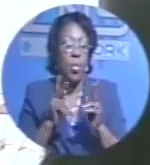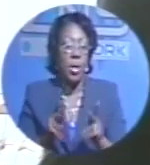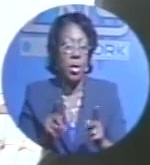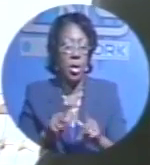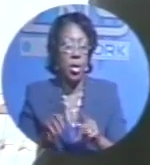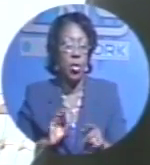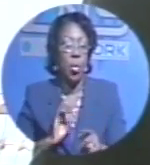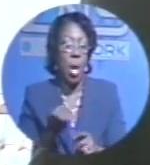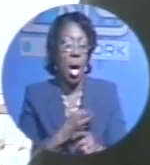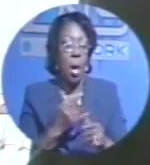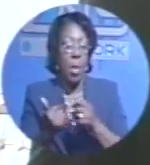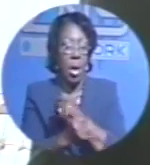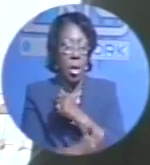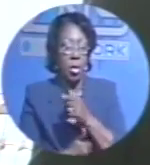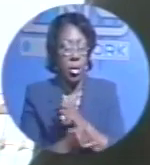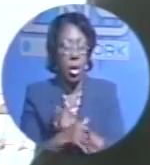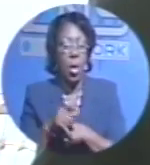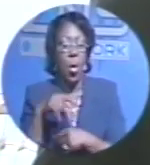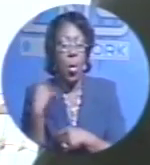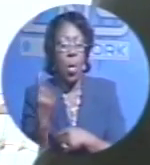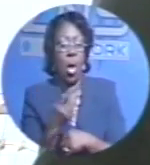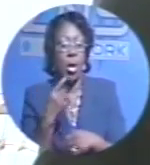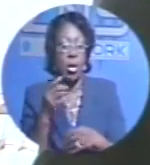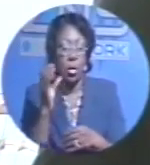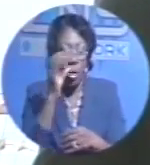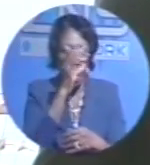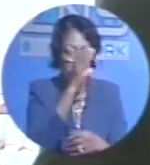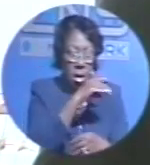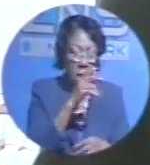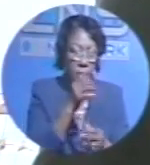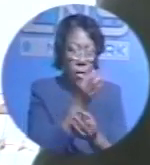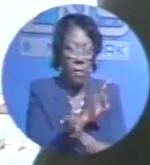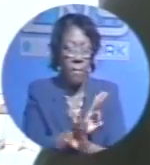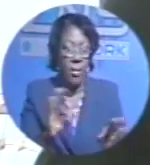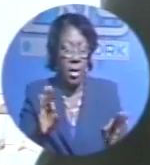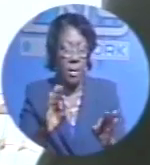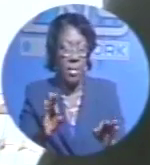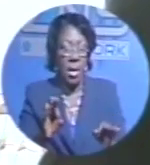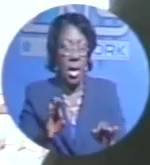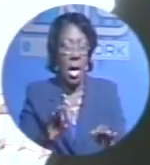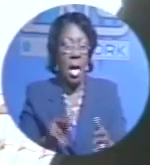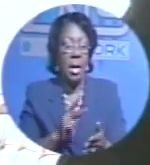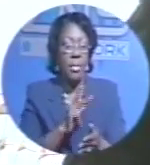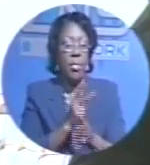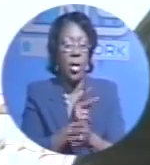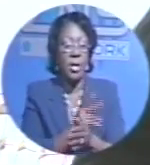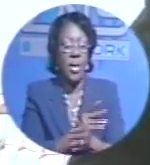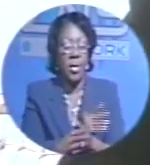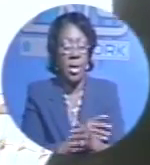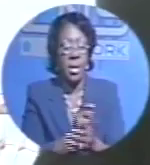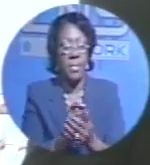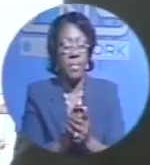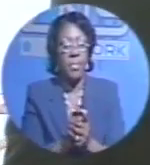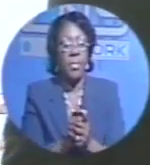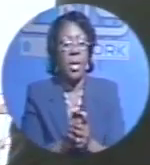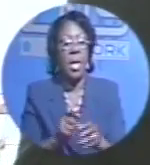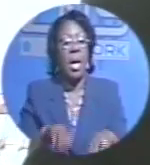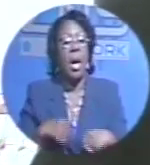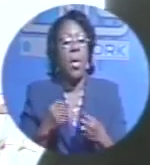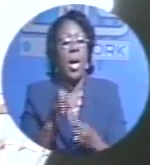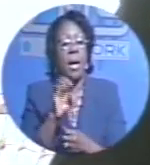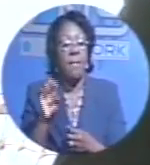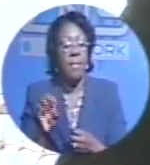to our country who are also in search of freedom, diversity, and prosperity.